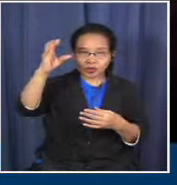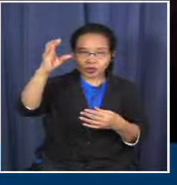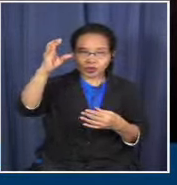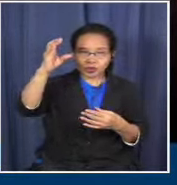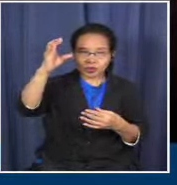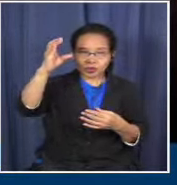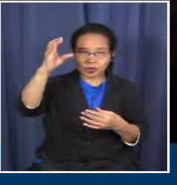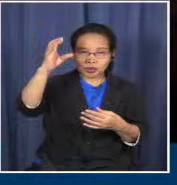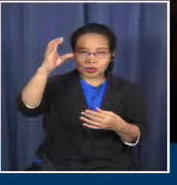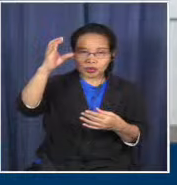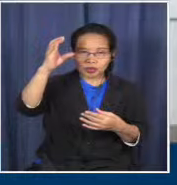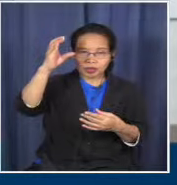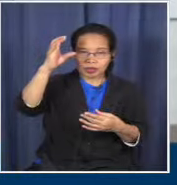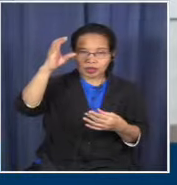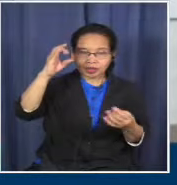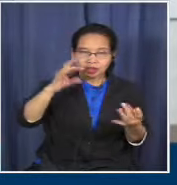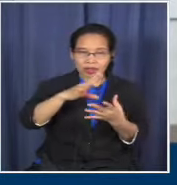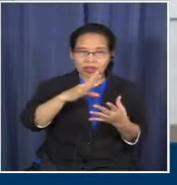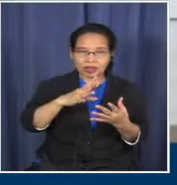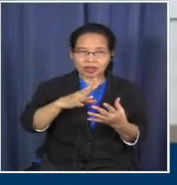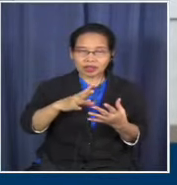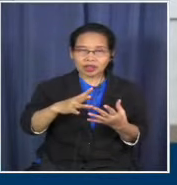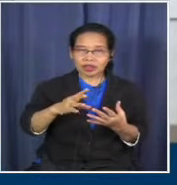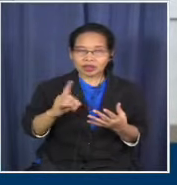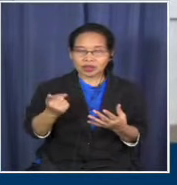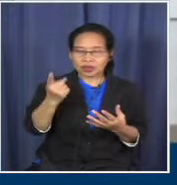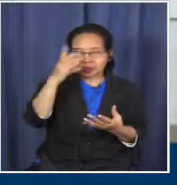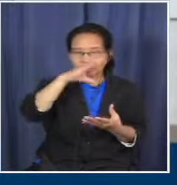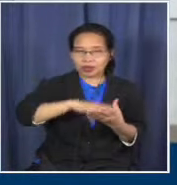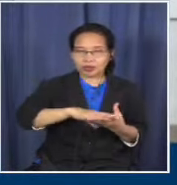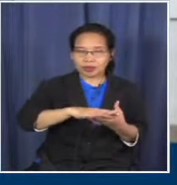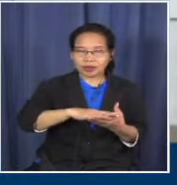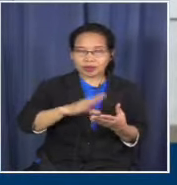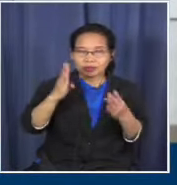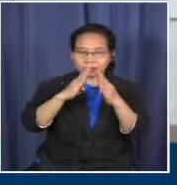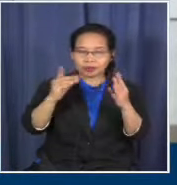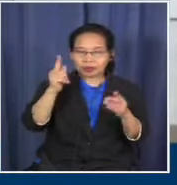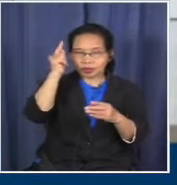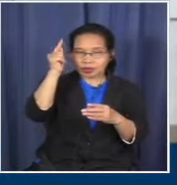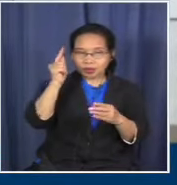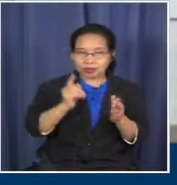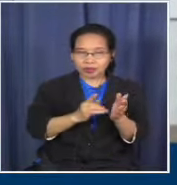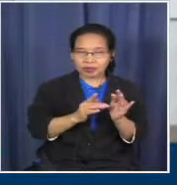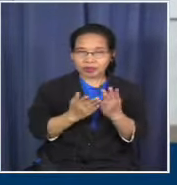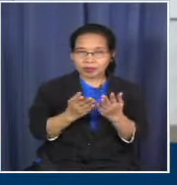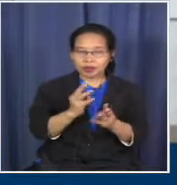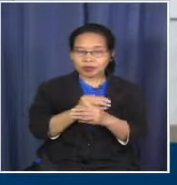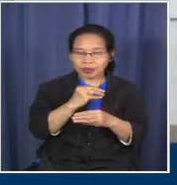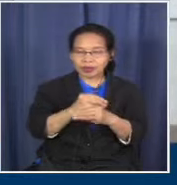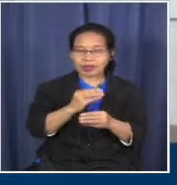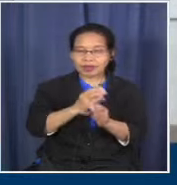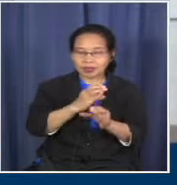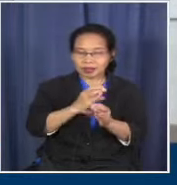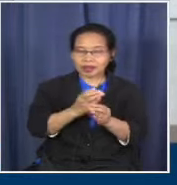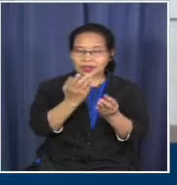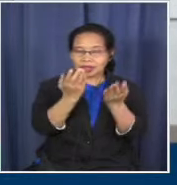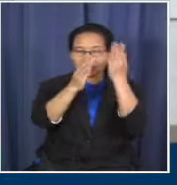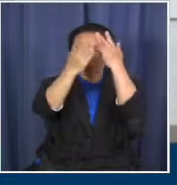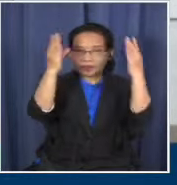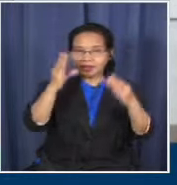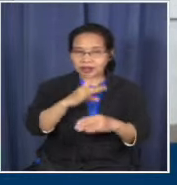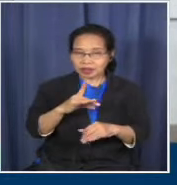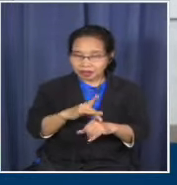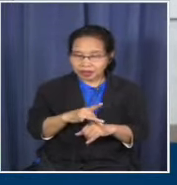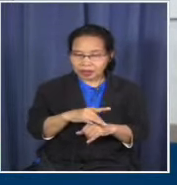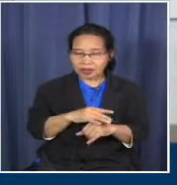moons? Well, you can believe your theory. That is against the Bible. What is in the Bible is that there is